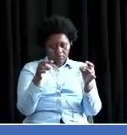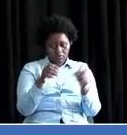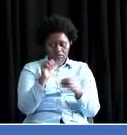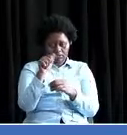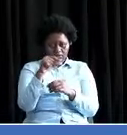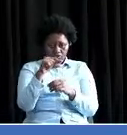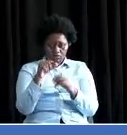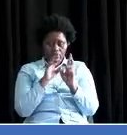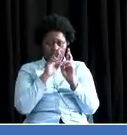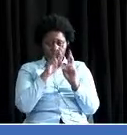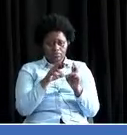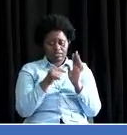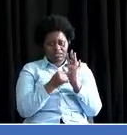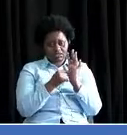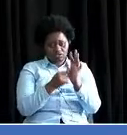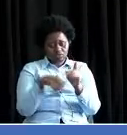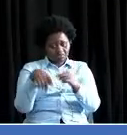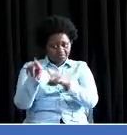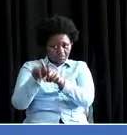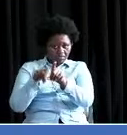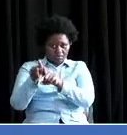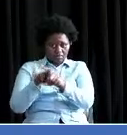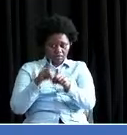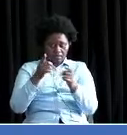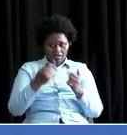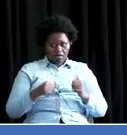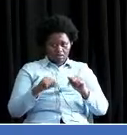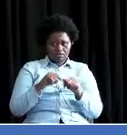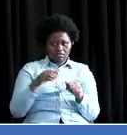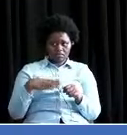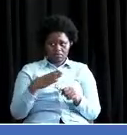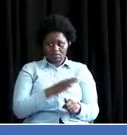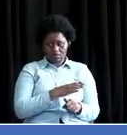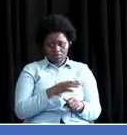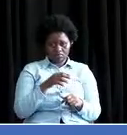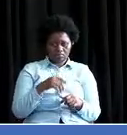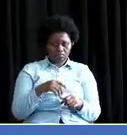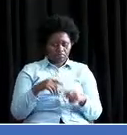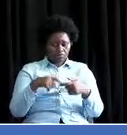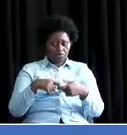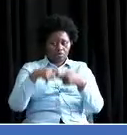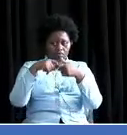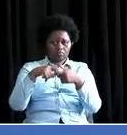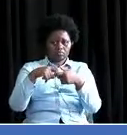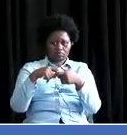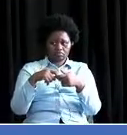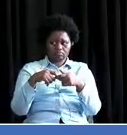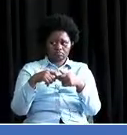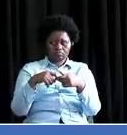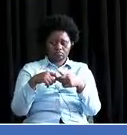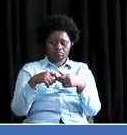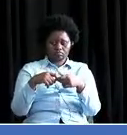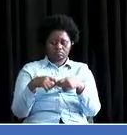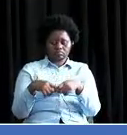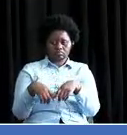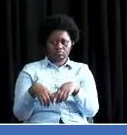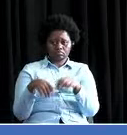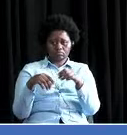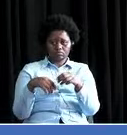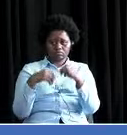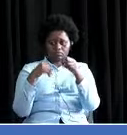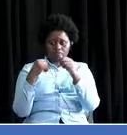report. That shows some failures of us as councillors in holding officials to account. We have that